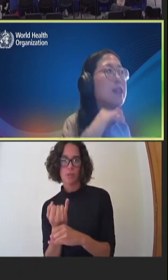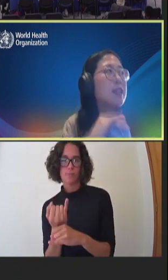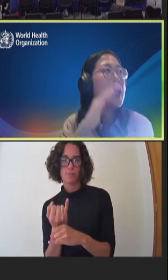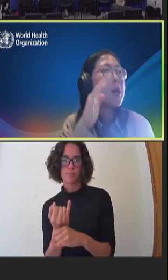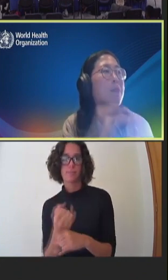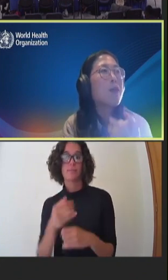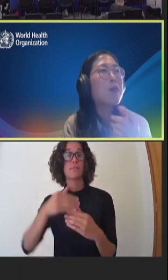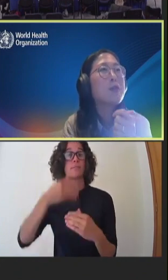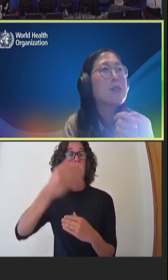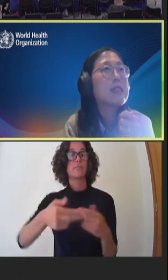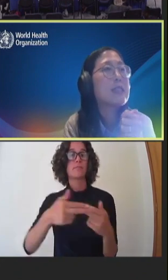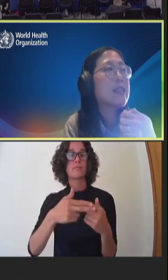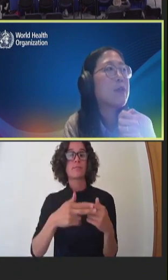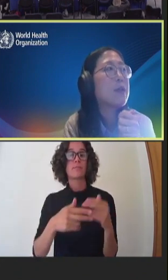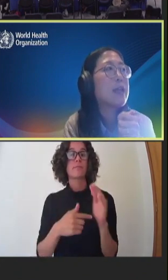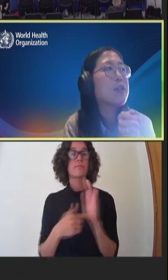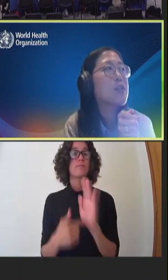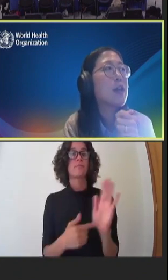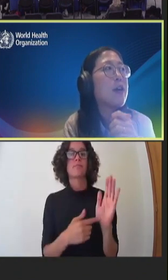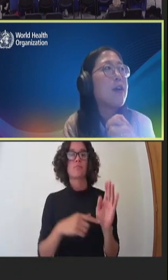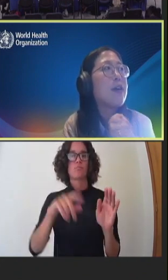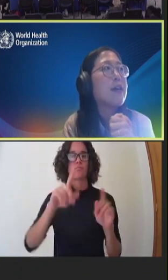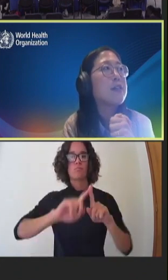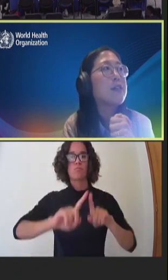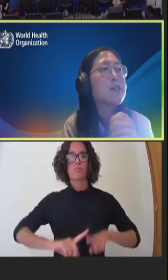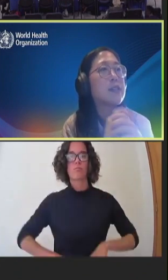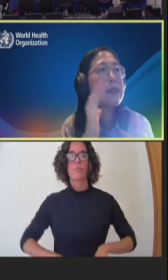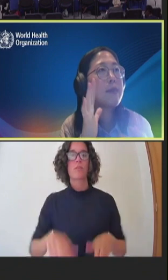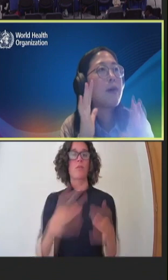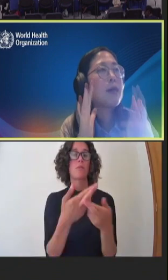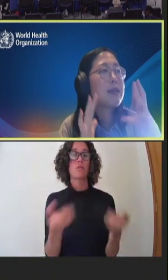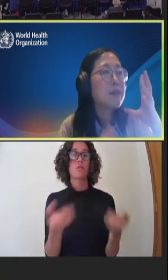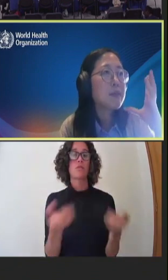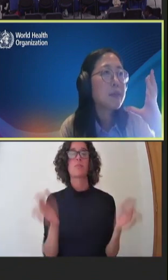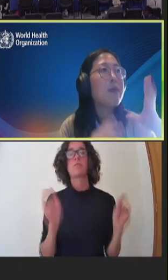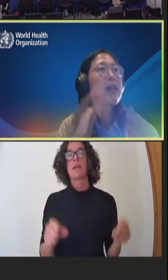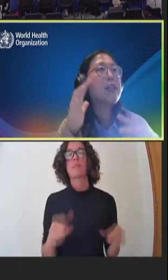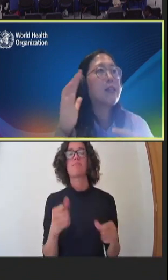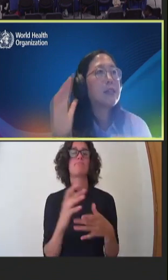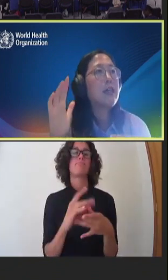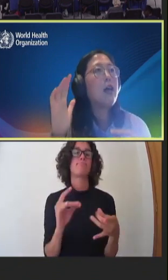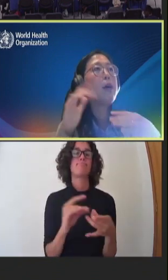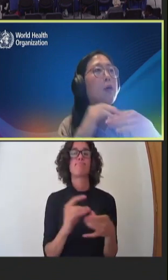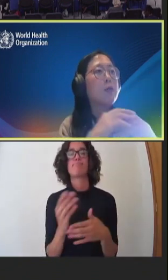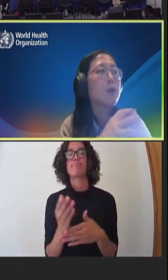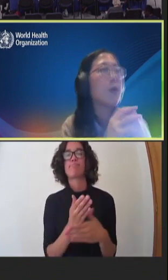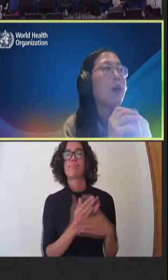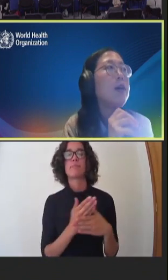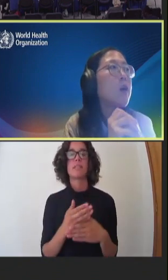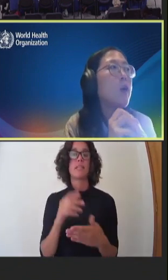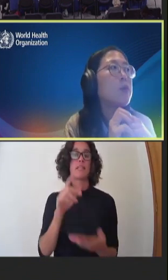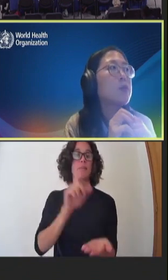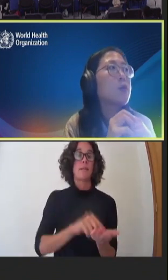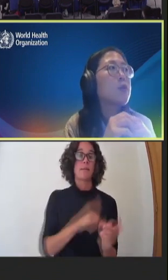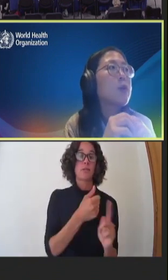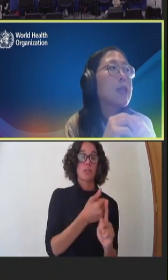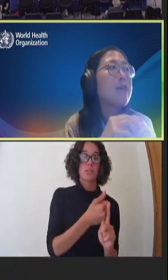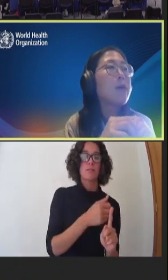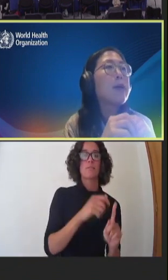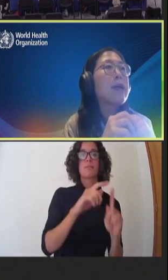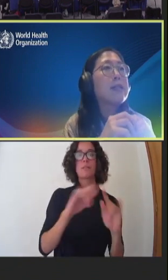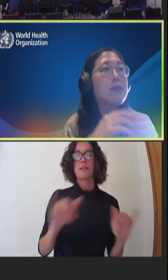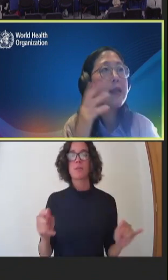series of the resources that we would like to share, not just the publication itself, but also the open source